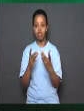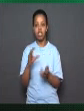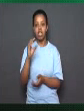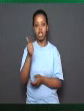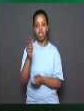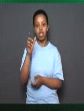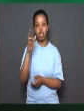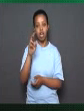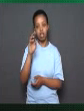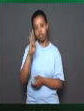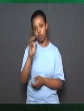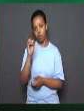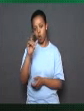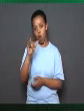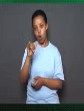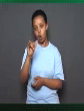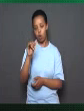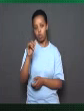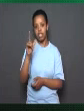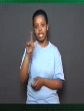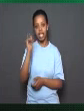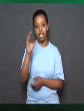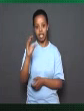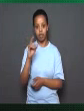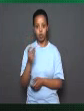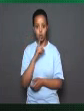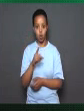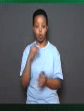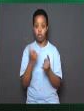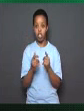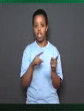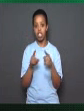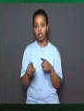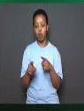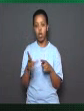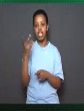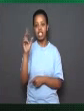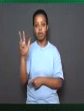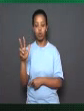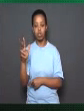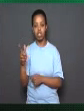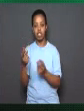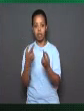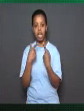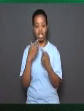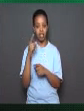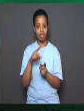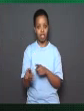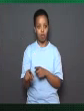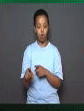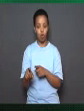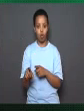carboxylic ester hydrolase. Finally, 73 is the